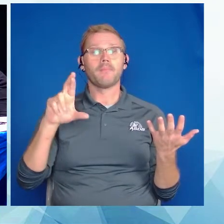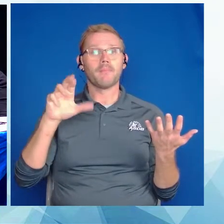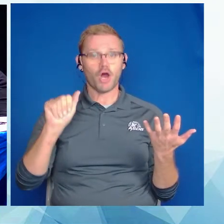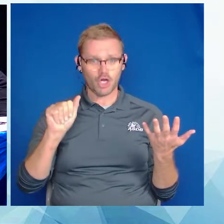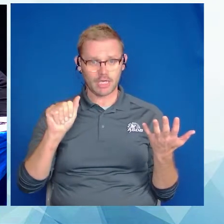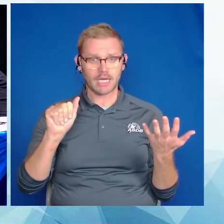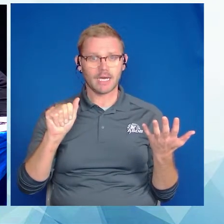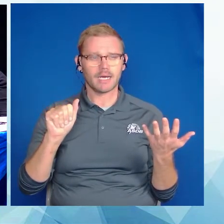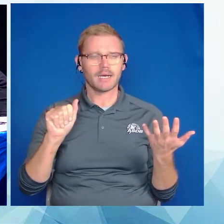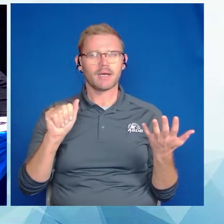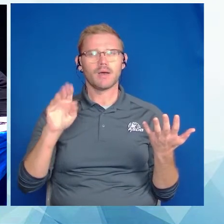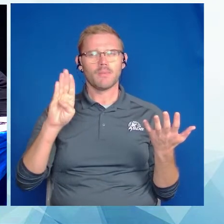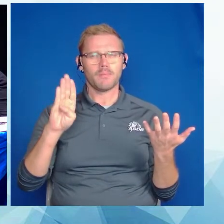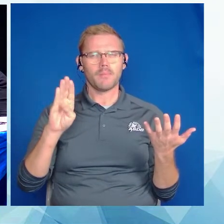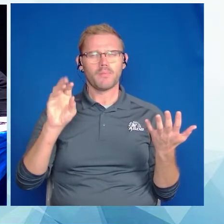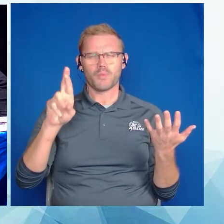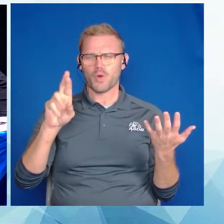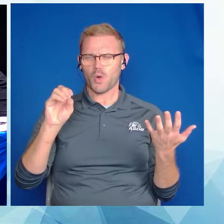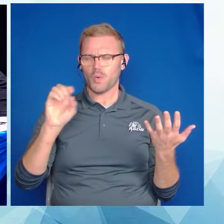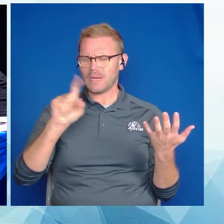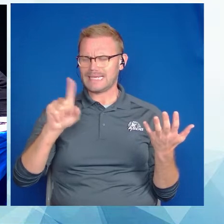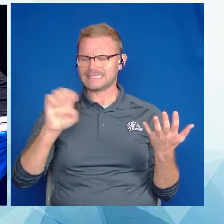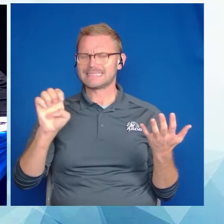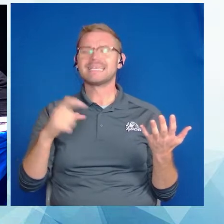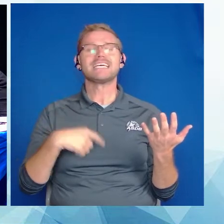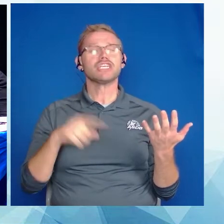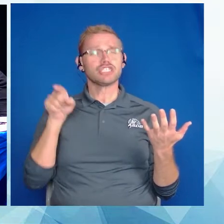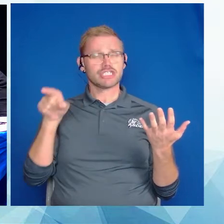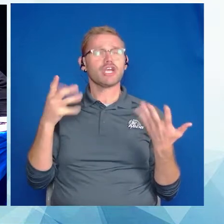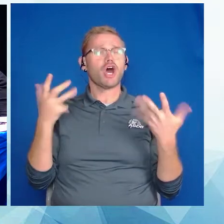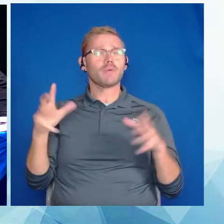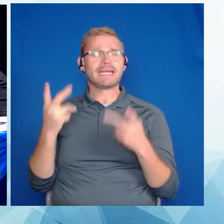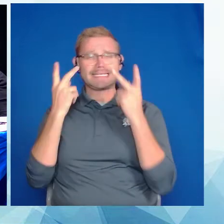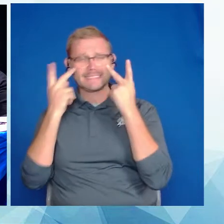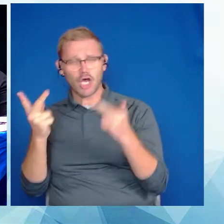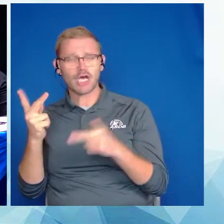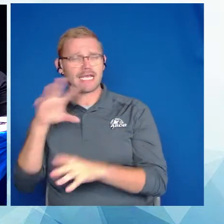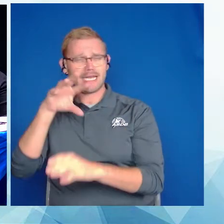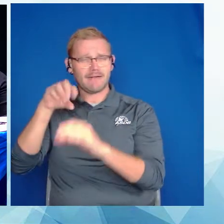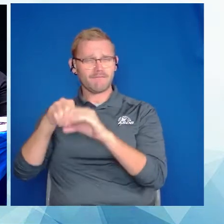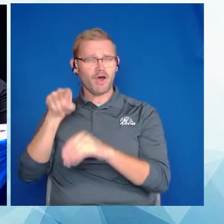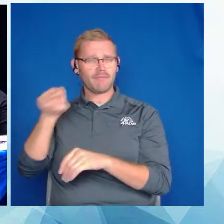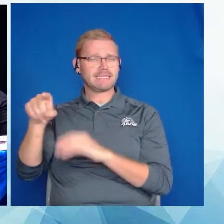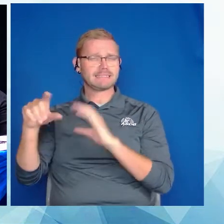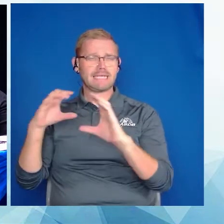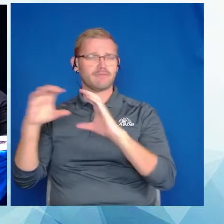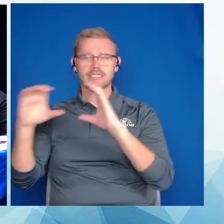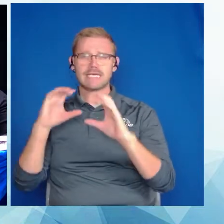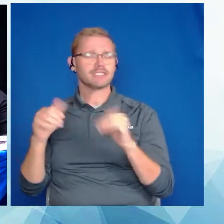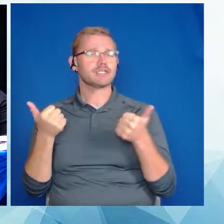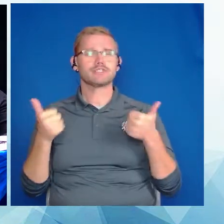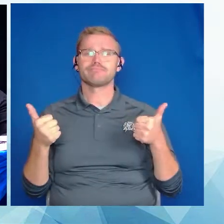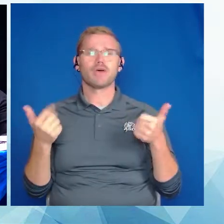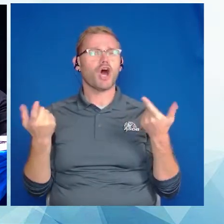Borowitz, if I'm saying that correctly, has seen it and has been involved, so that's already taken place.